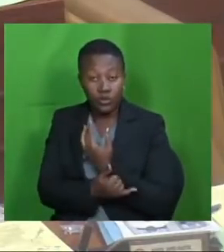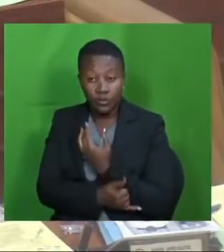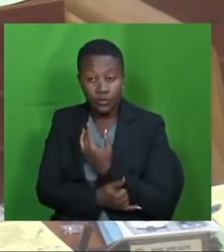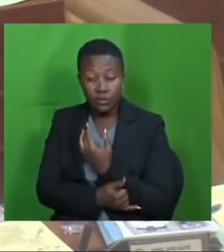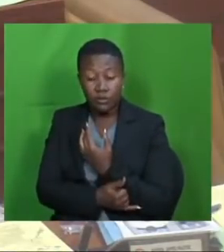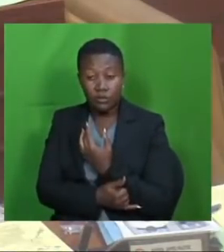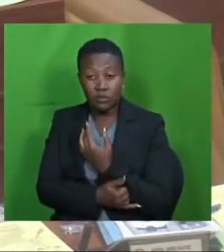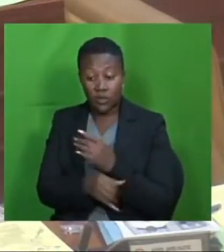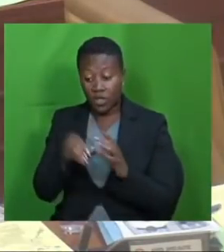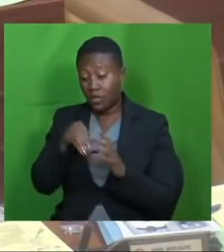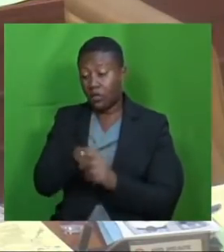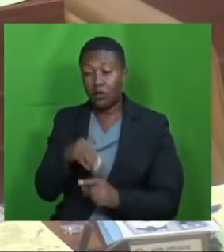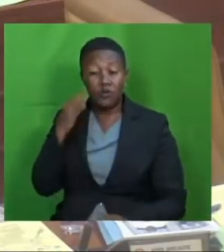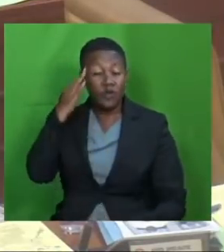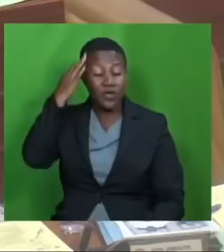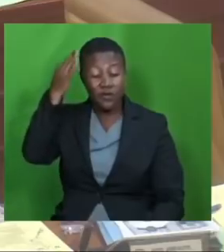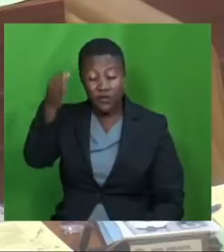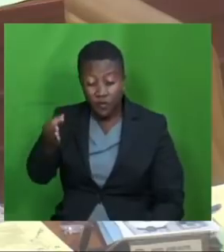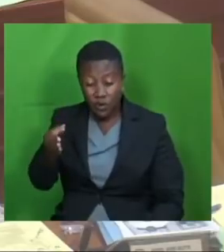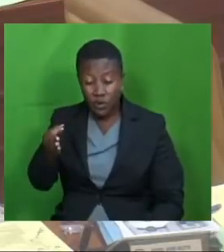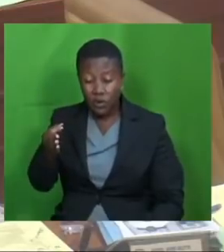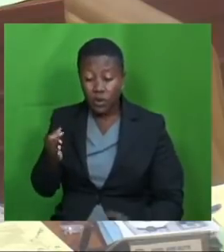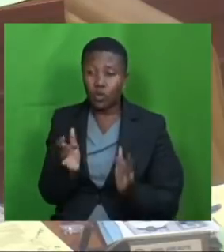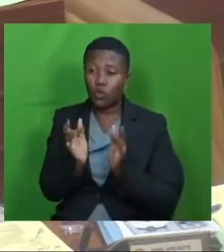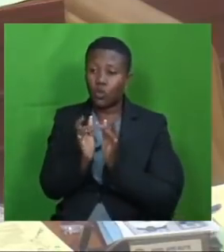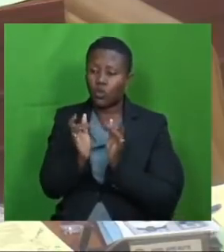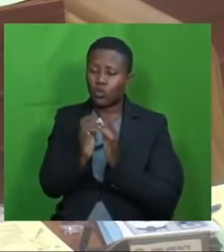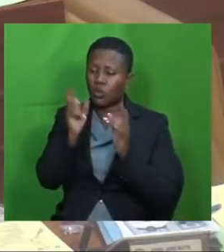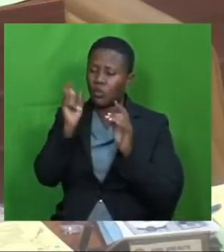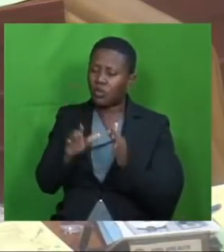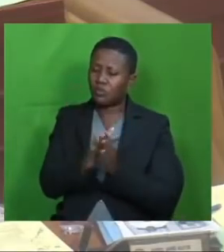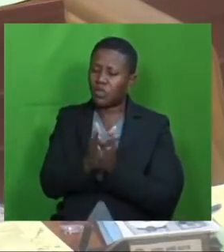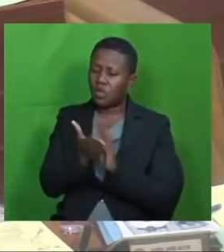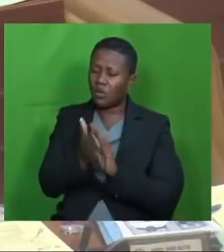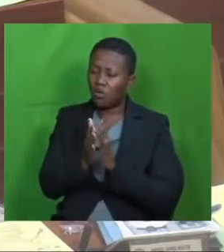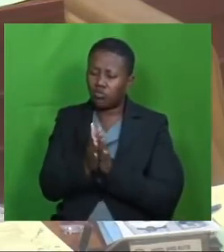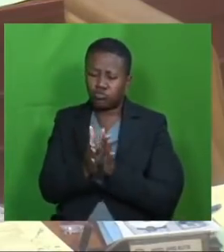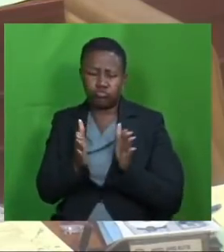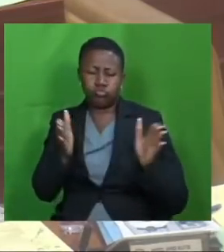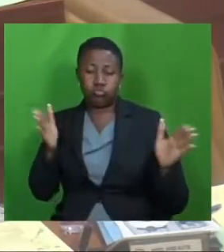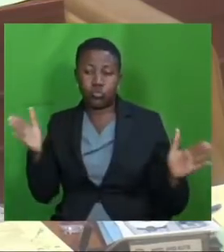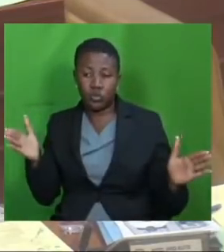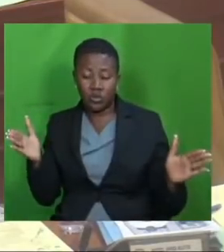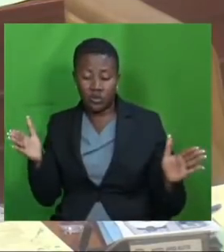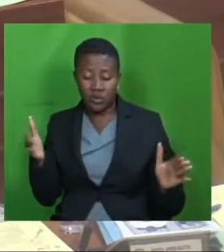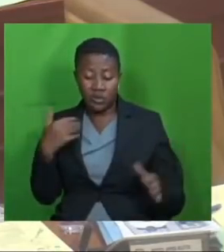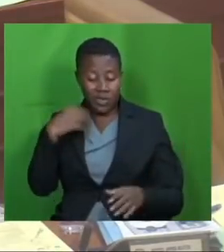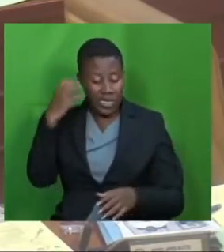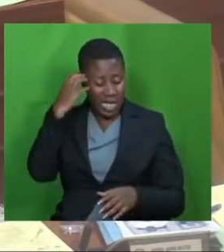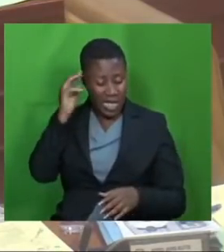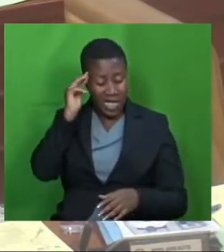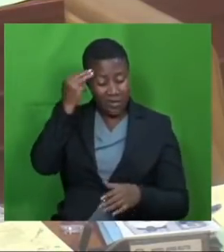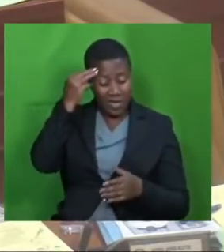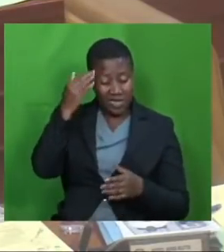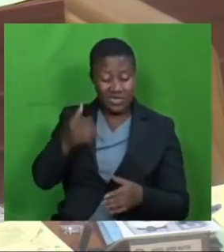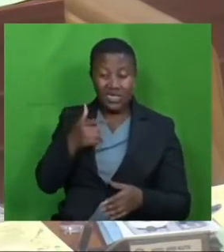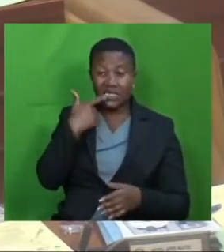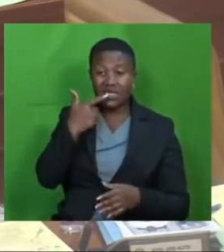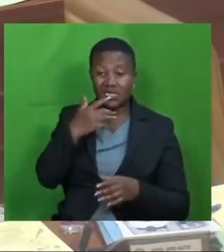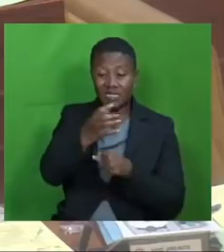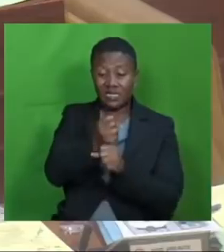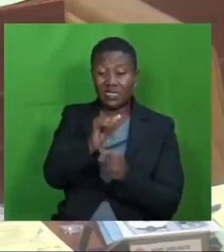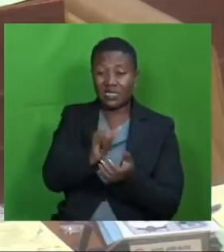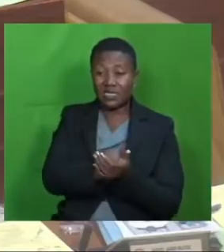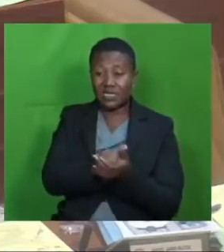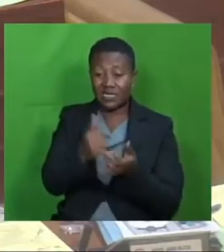future, the consultation should be widened. I heard the minister in his summary when he says the Ghanaian people say